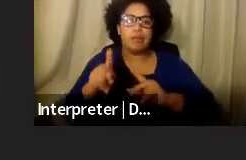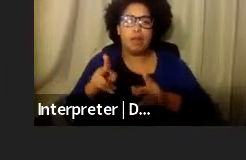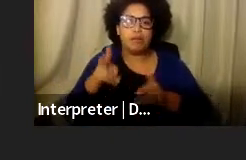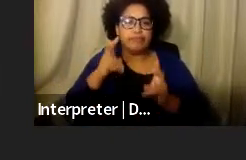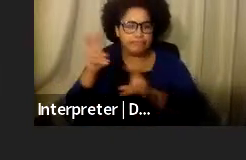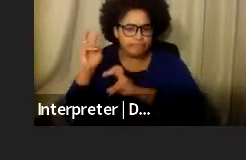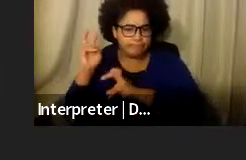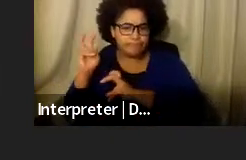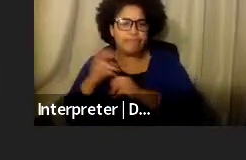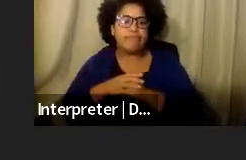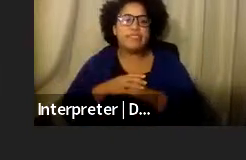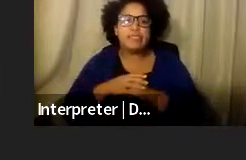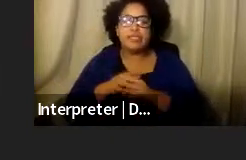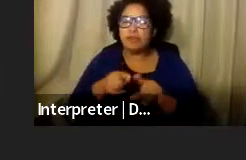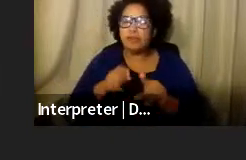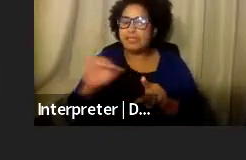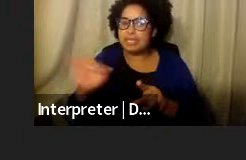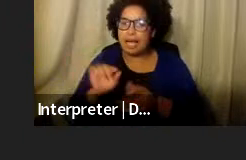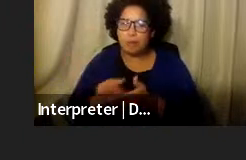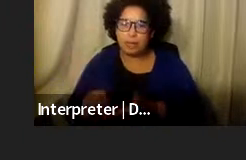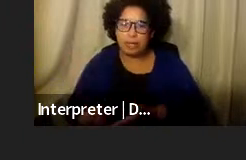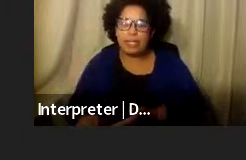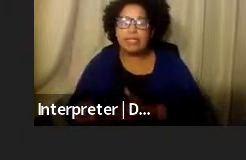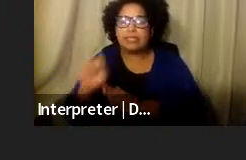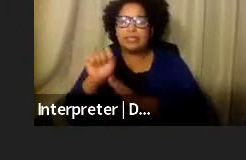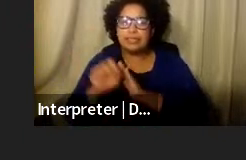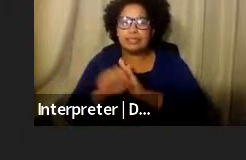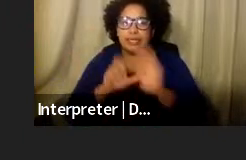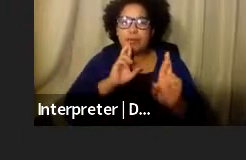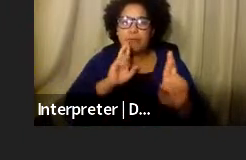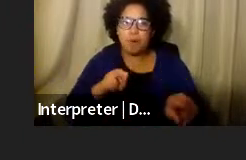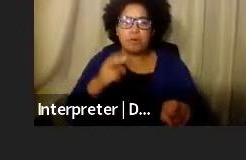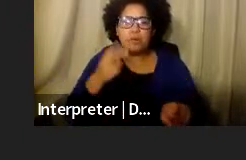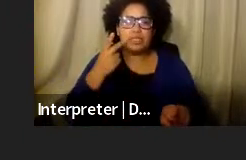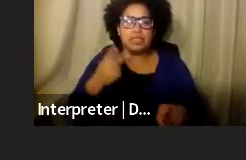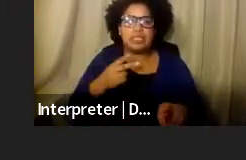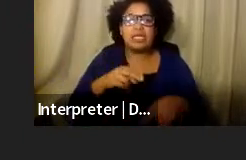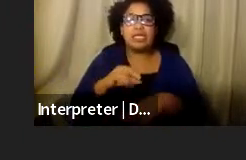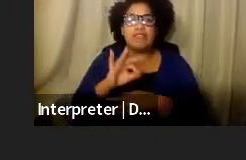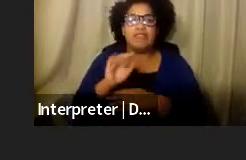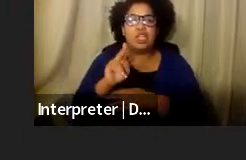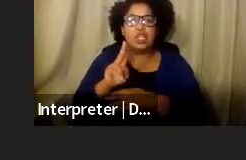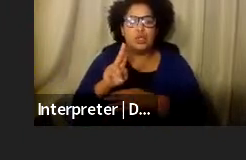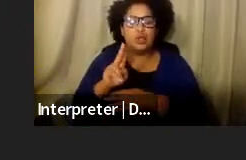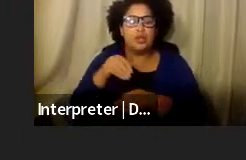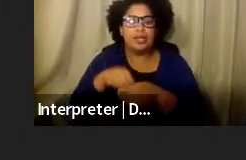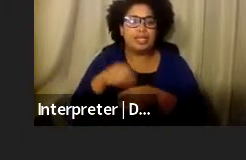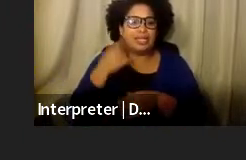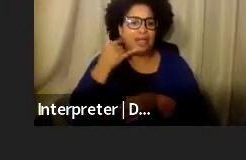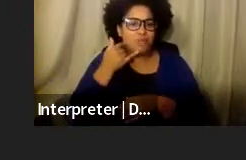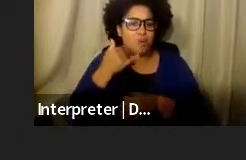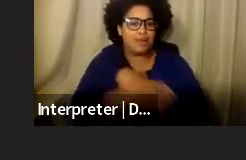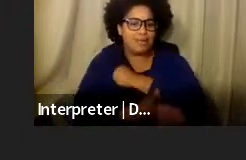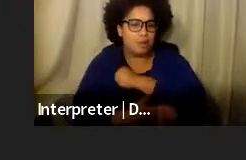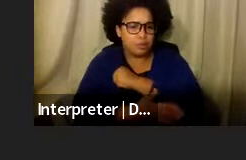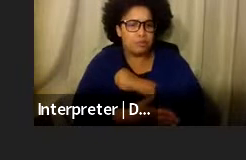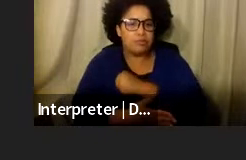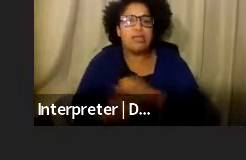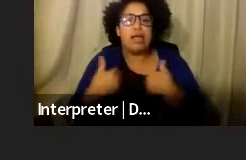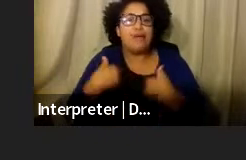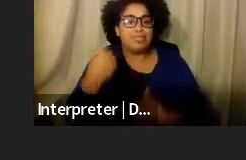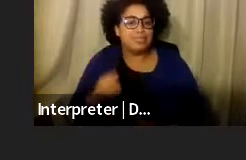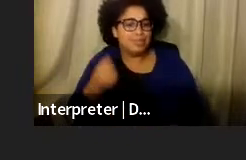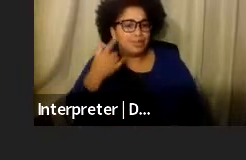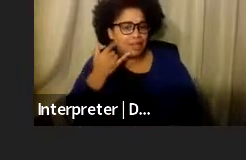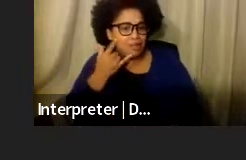is from the same weekly state report. This is influenza activity in California counties. And you can see Southern